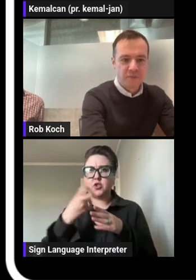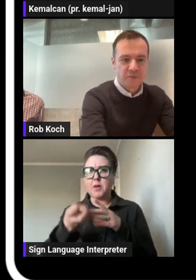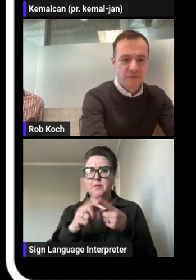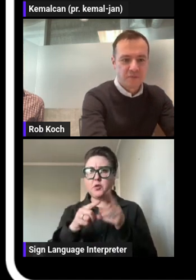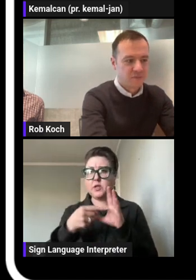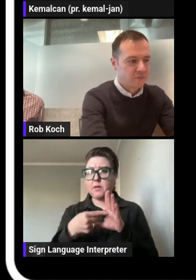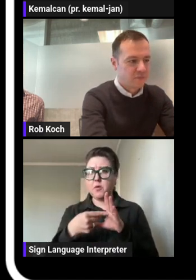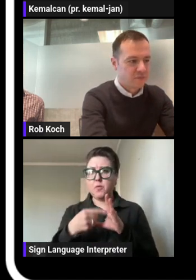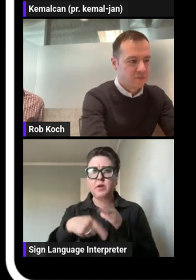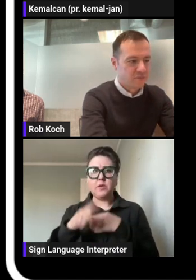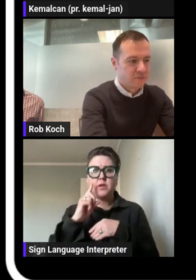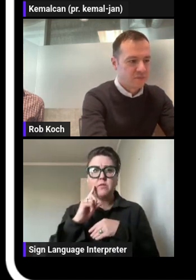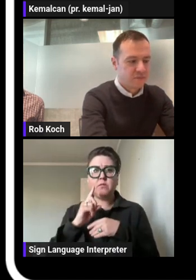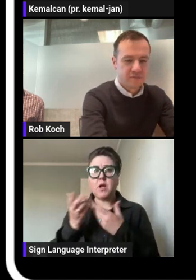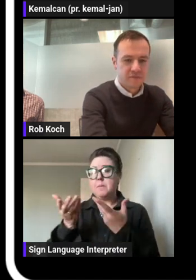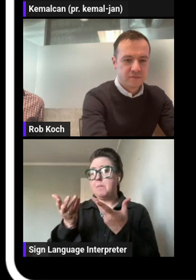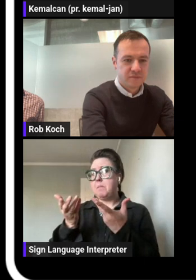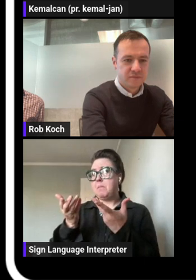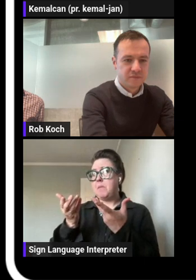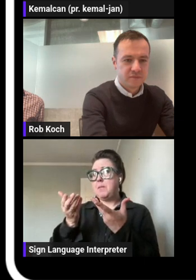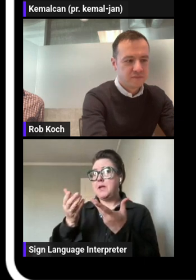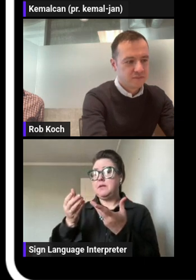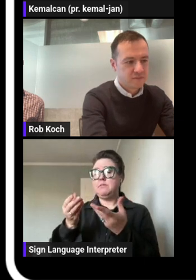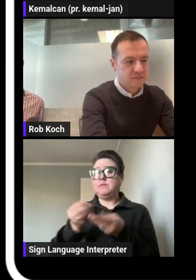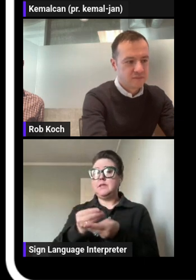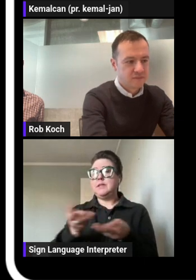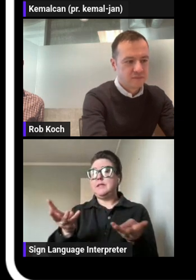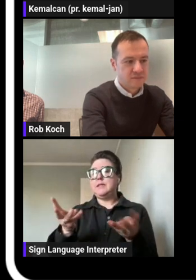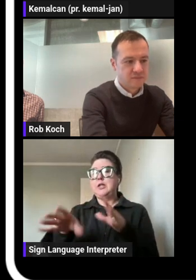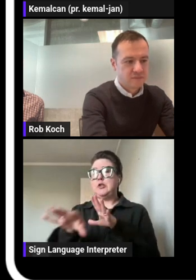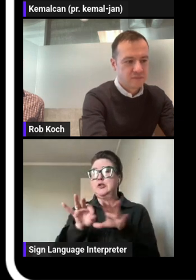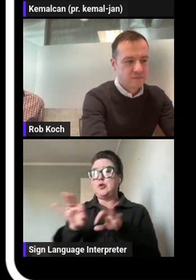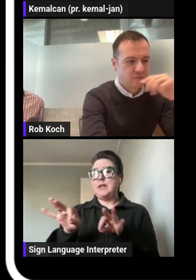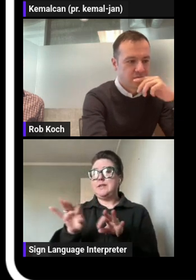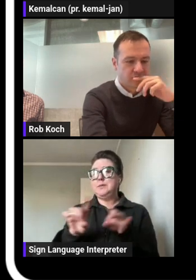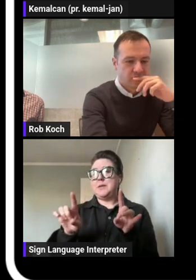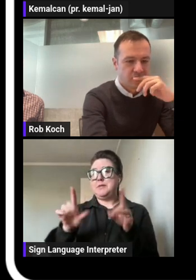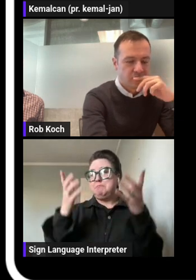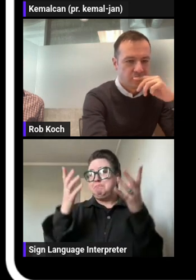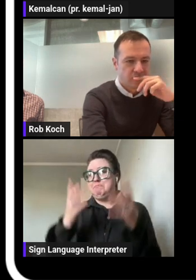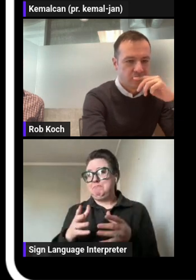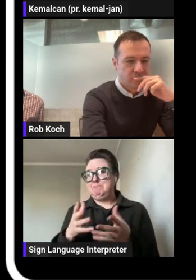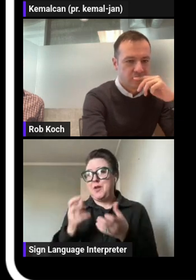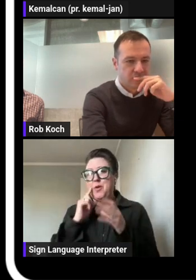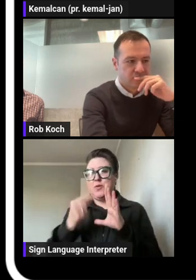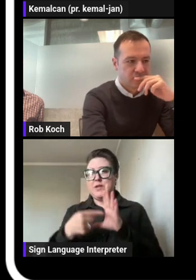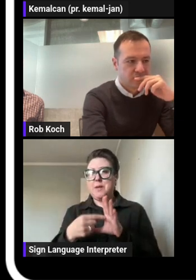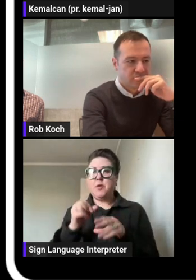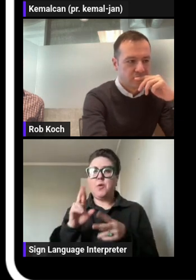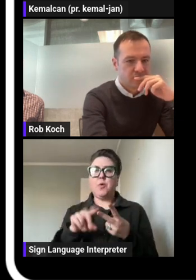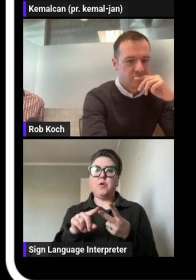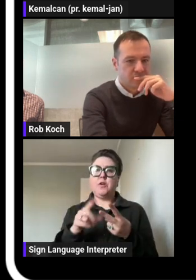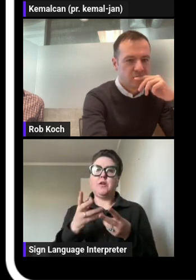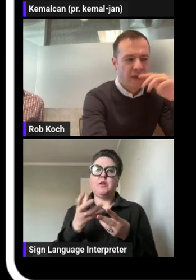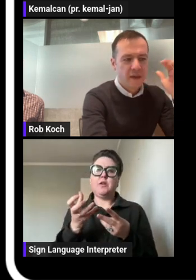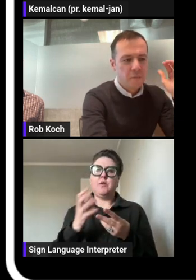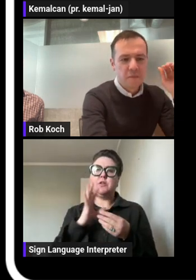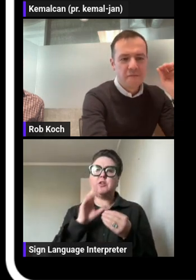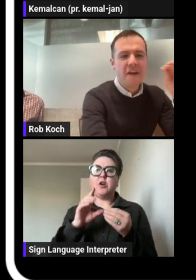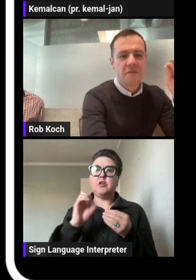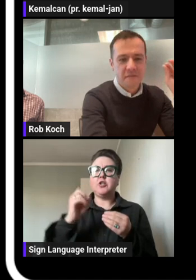demo? It's dealer's choice, but what do you want to do? Do you want to do demo, or you want to talk